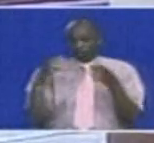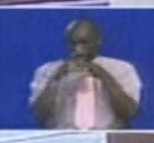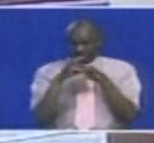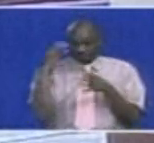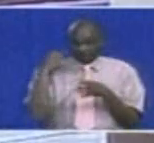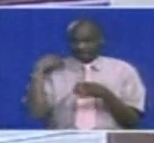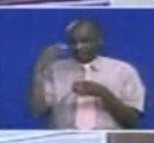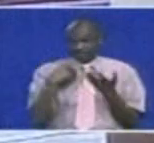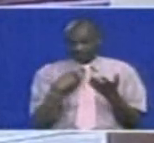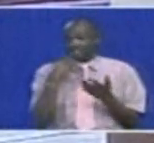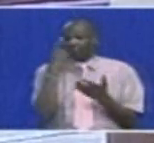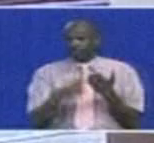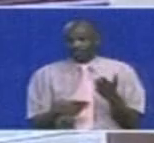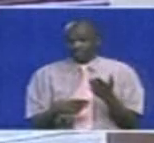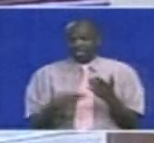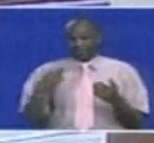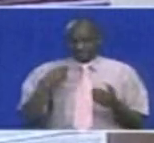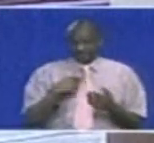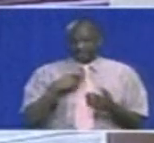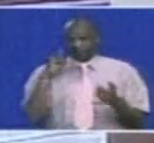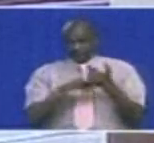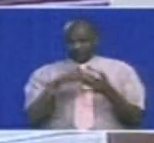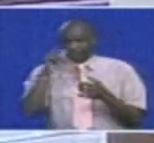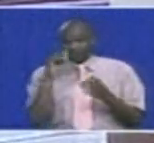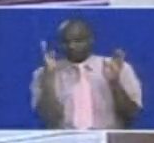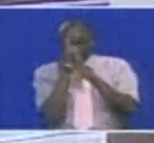And remember what he said? Mimi na wife tulikuwa kwa bedroom.